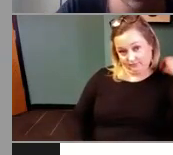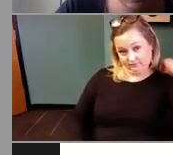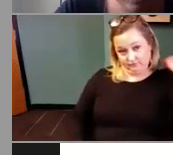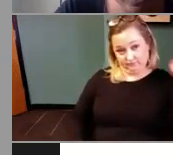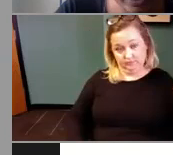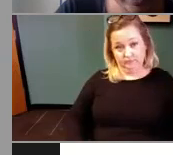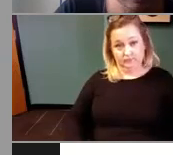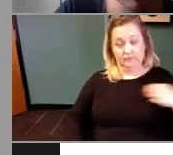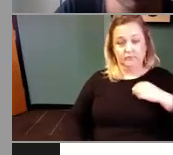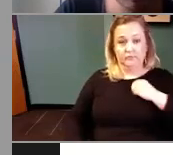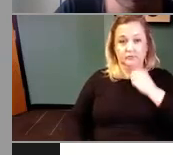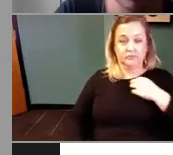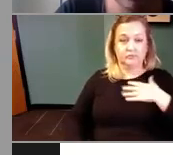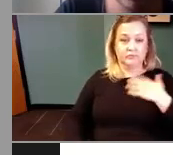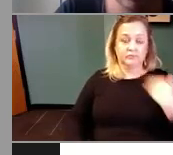Yes, socks over under.